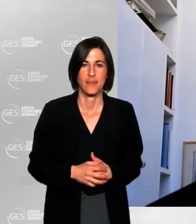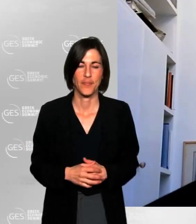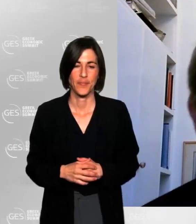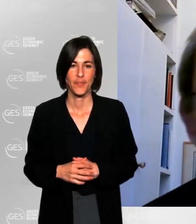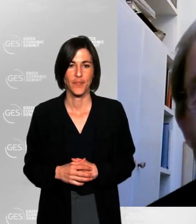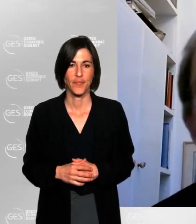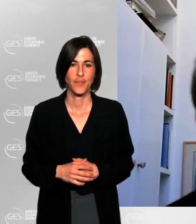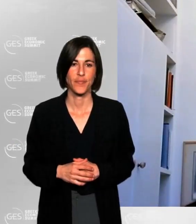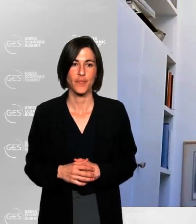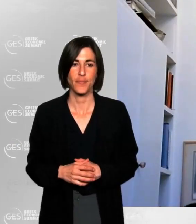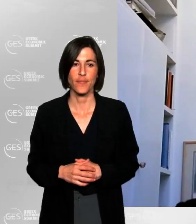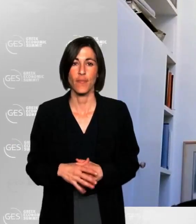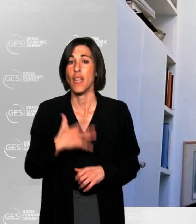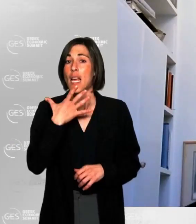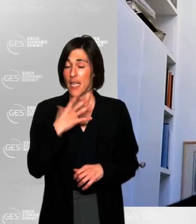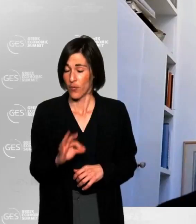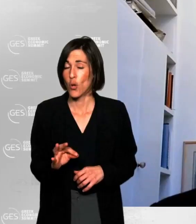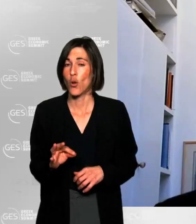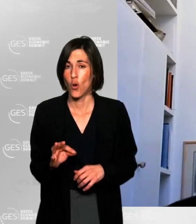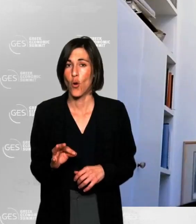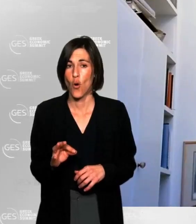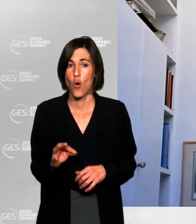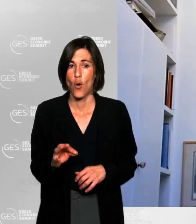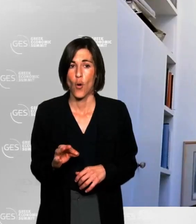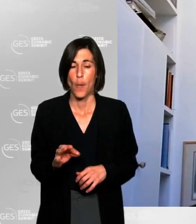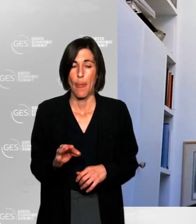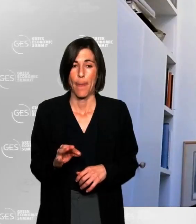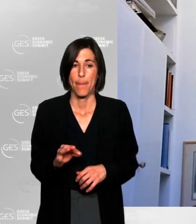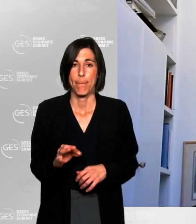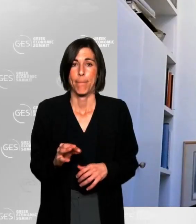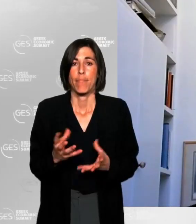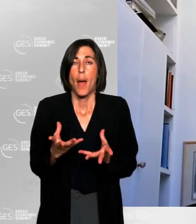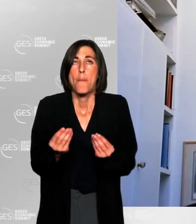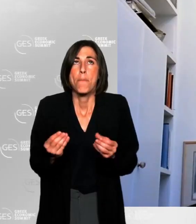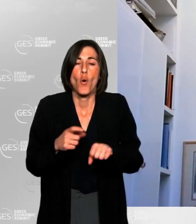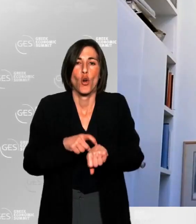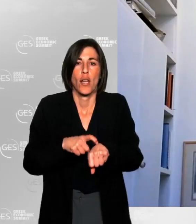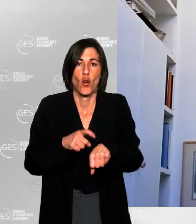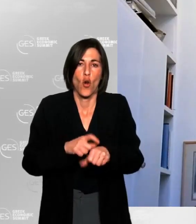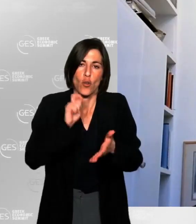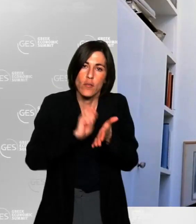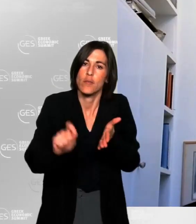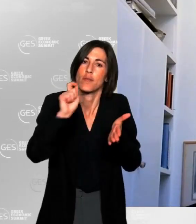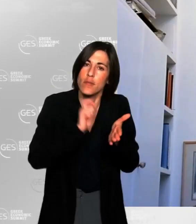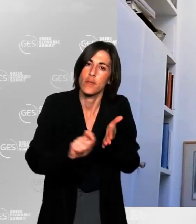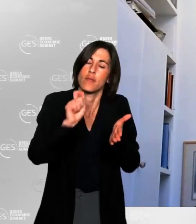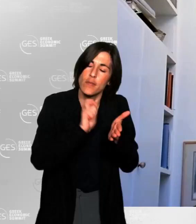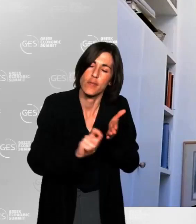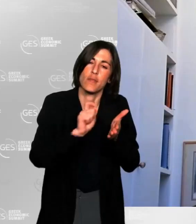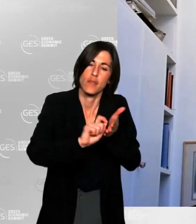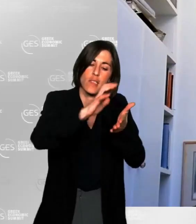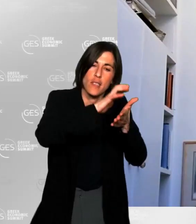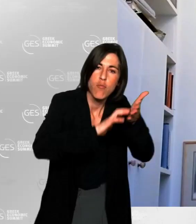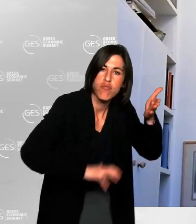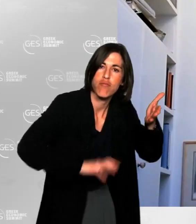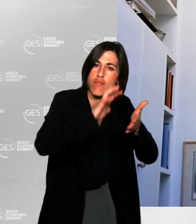time on my report, to give up everything else I had to do here and write that report in the hope that things would improve.